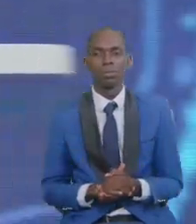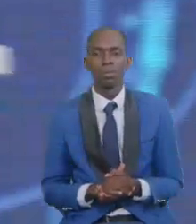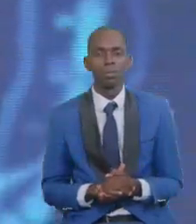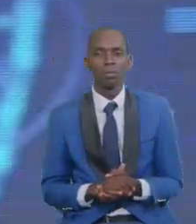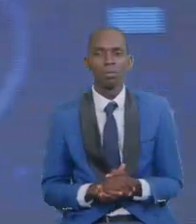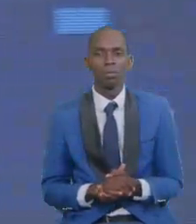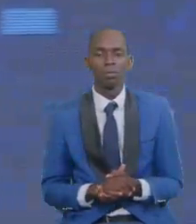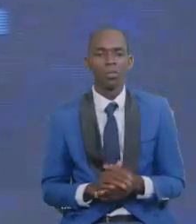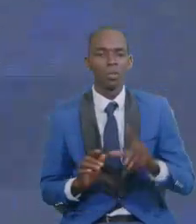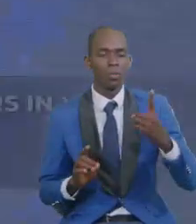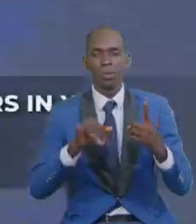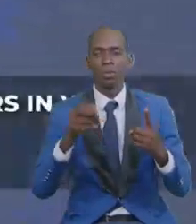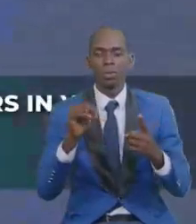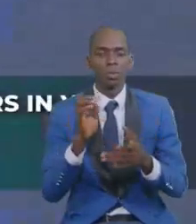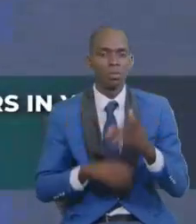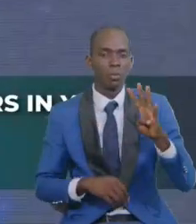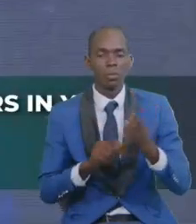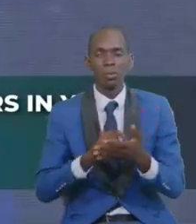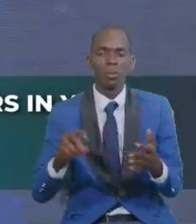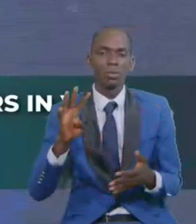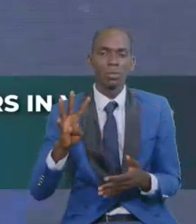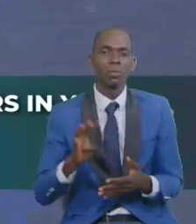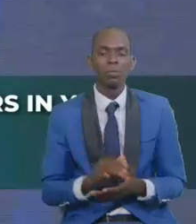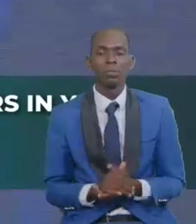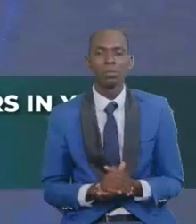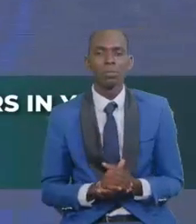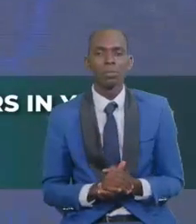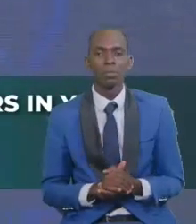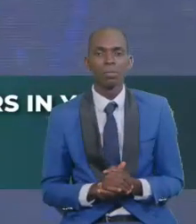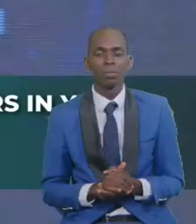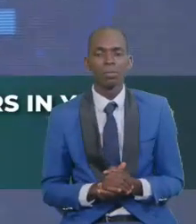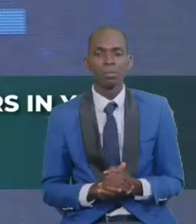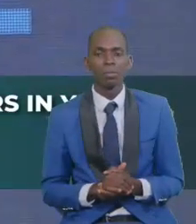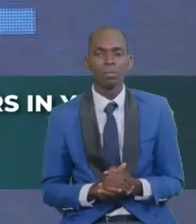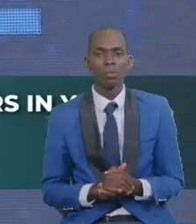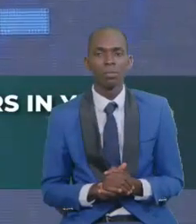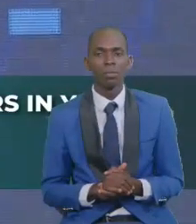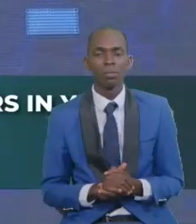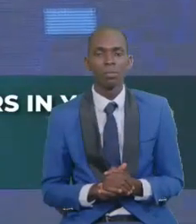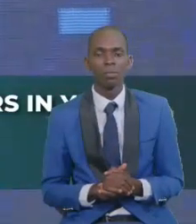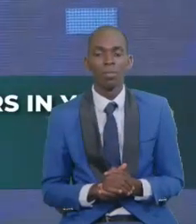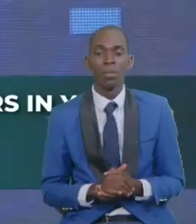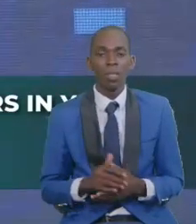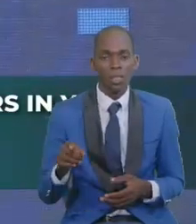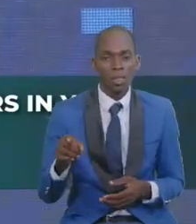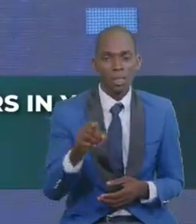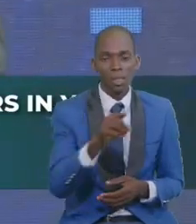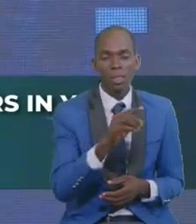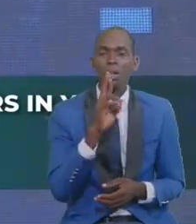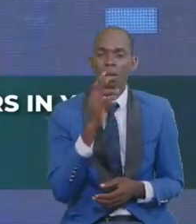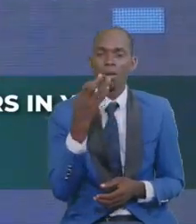1 John chapter 4, verse 4. Ye are of God, little